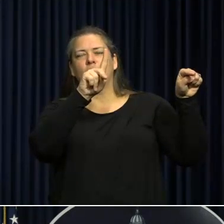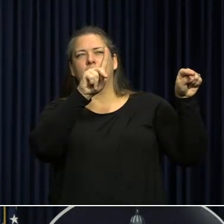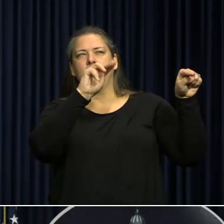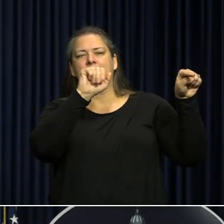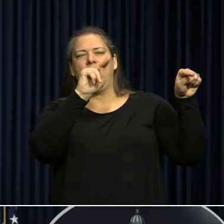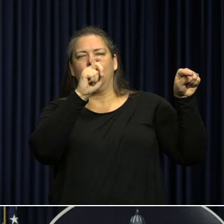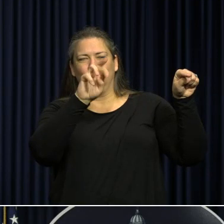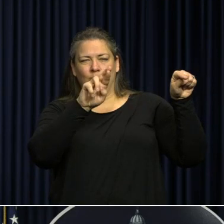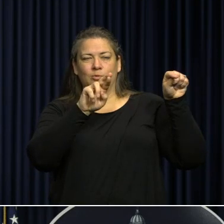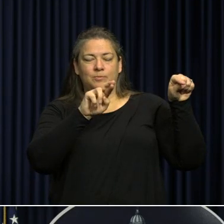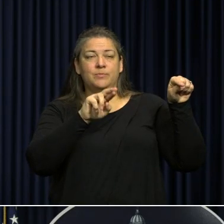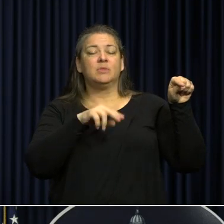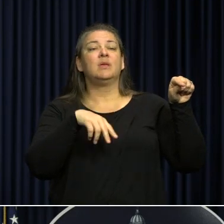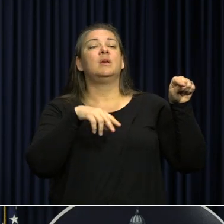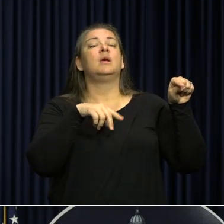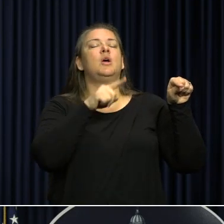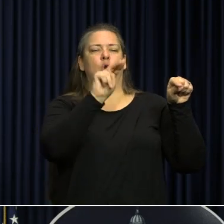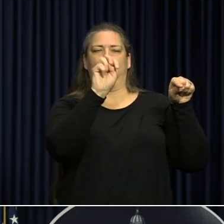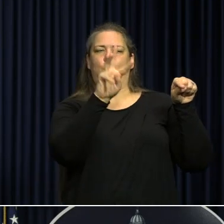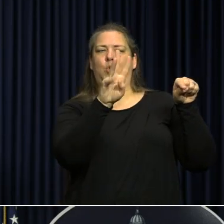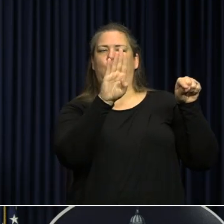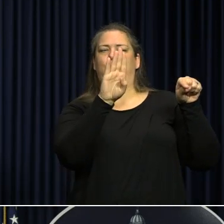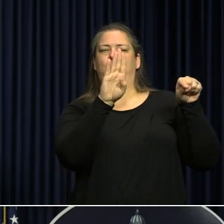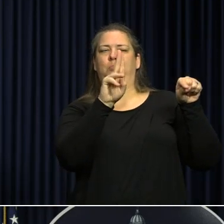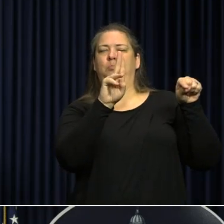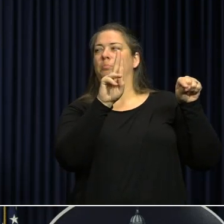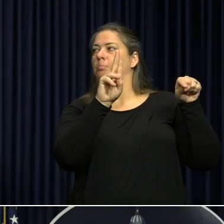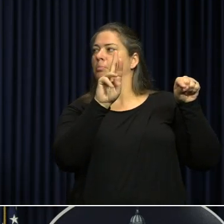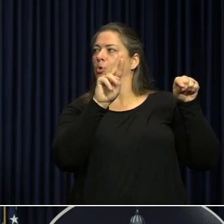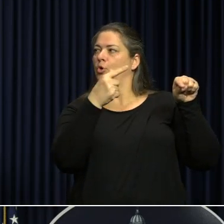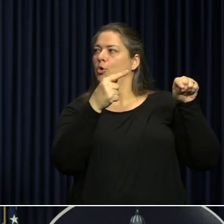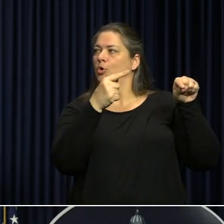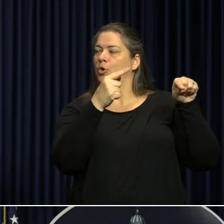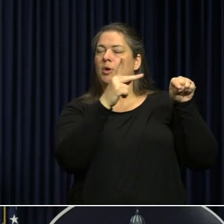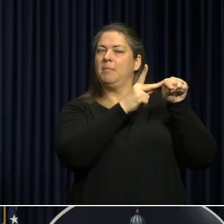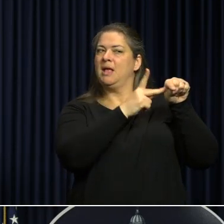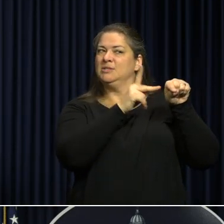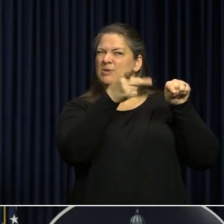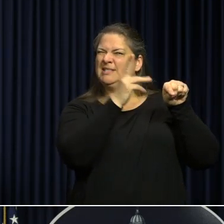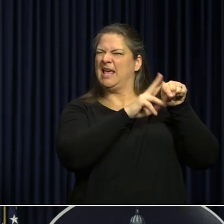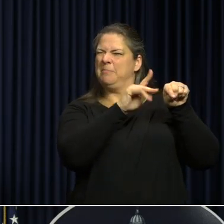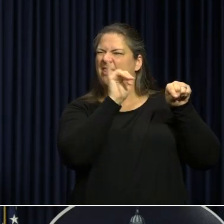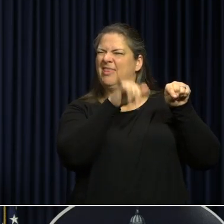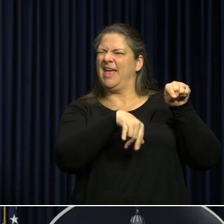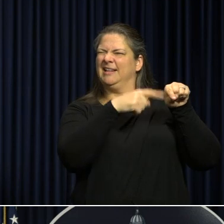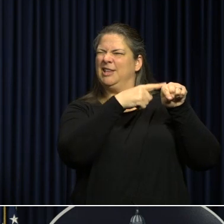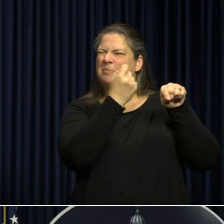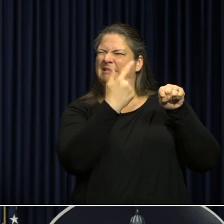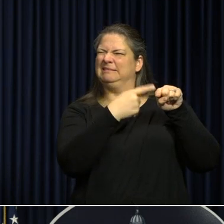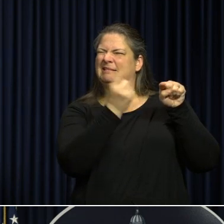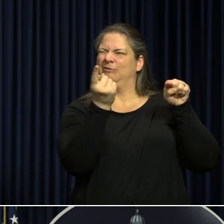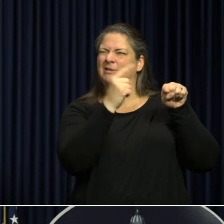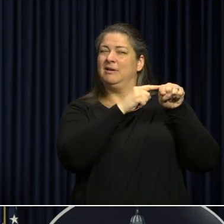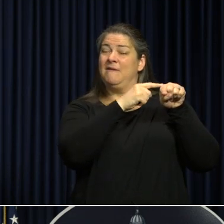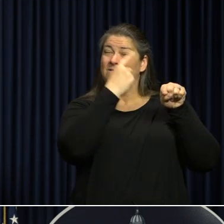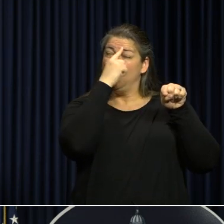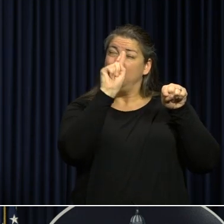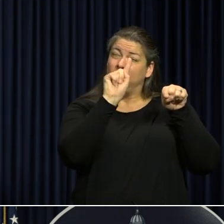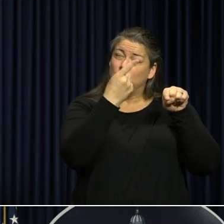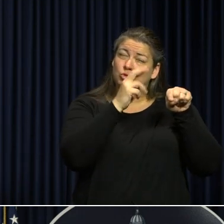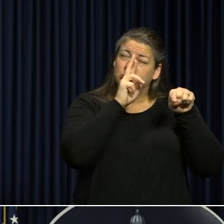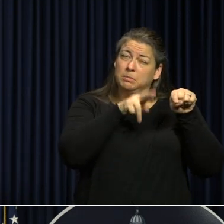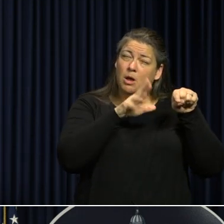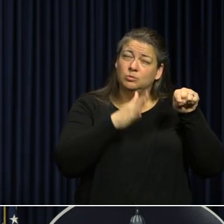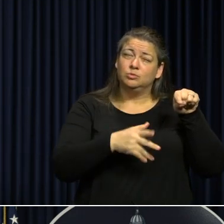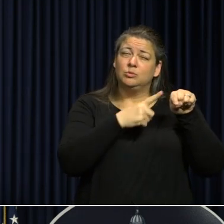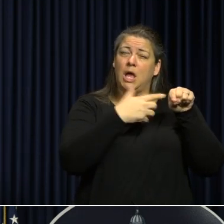area. And here's how you sign up for that. Again, it's a little bit different. It's eligible for first responders,